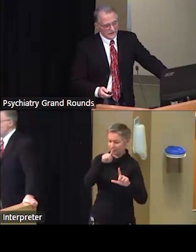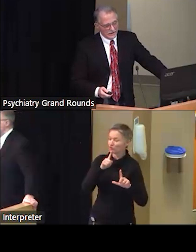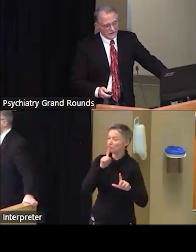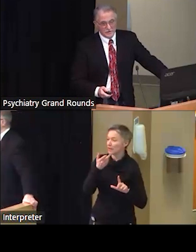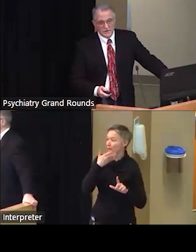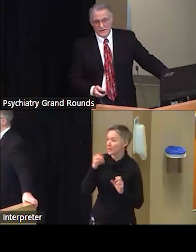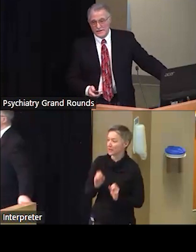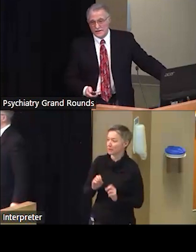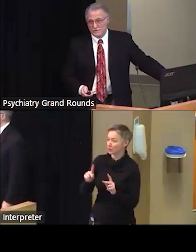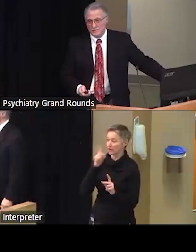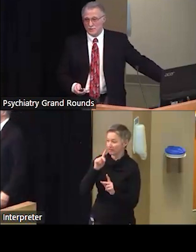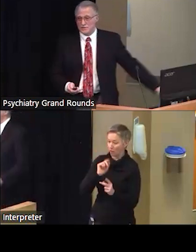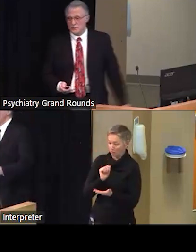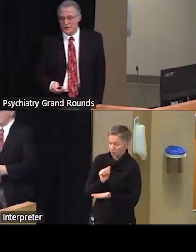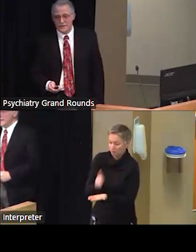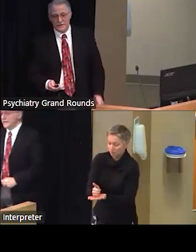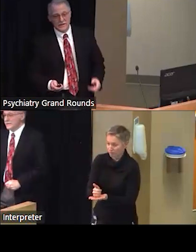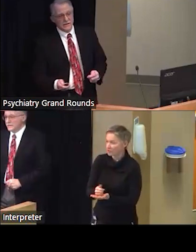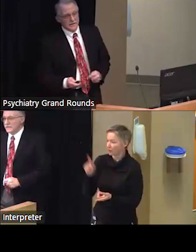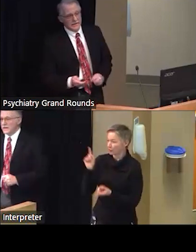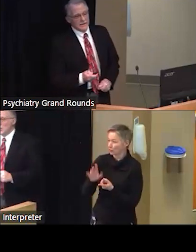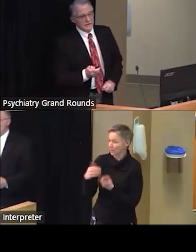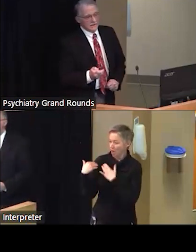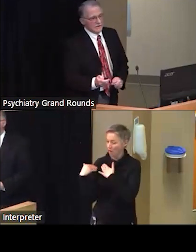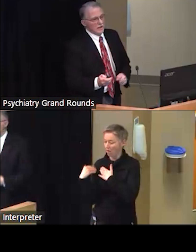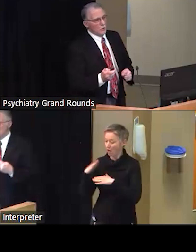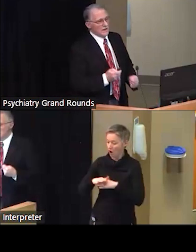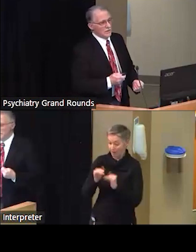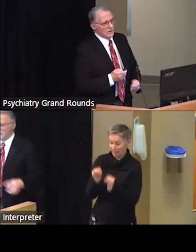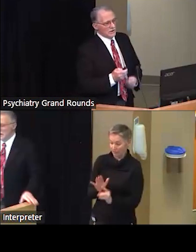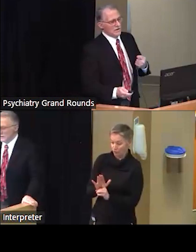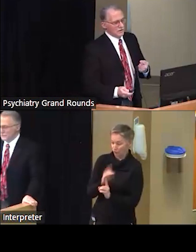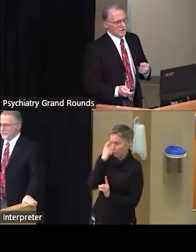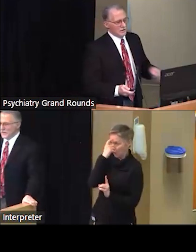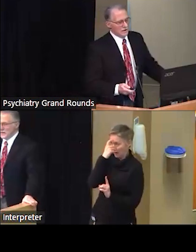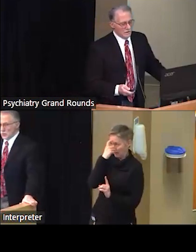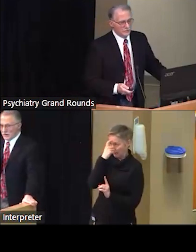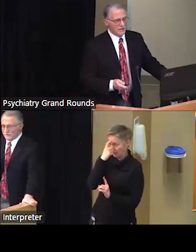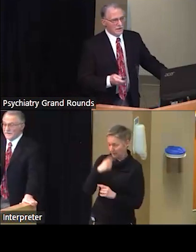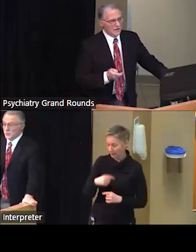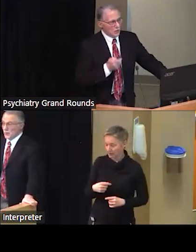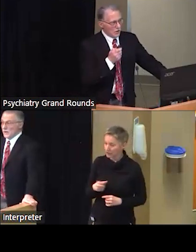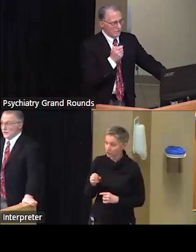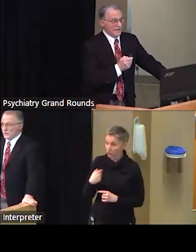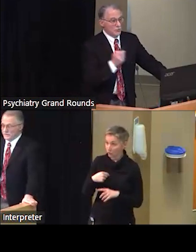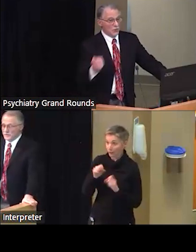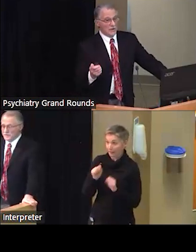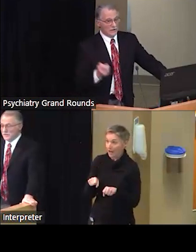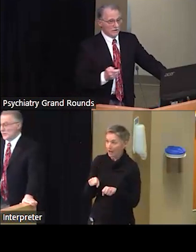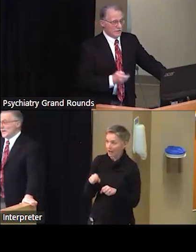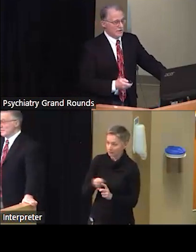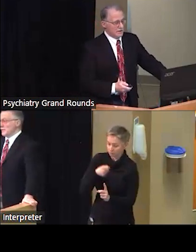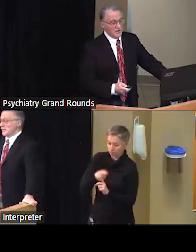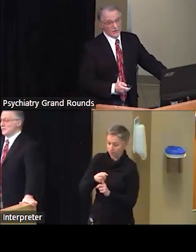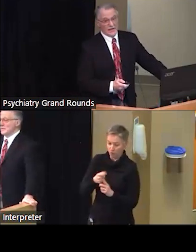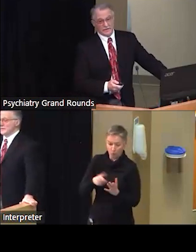for making a difference to taking that off that person's brain in a way that we can affect rollout